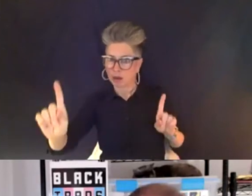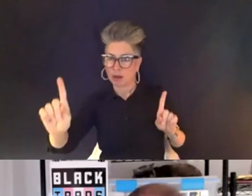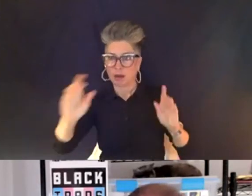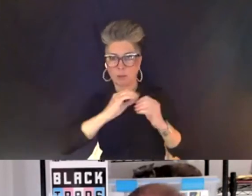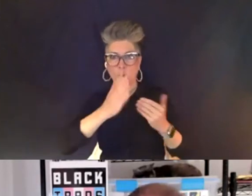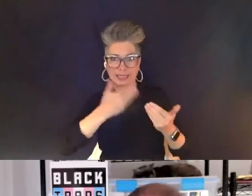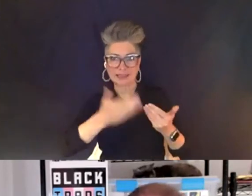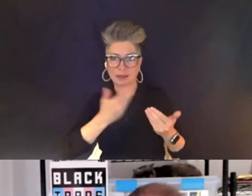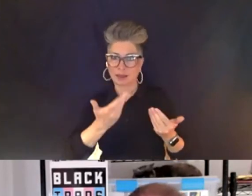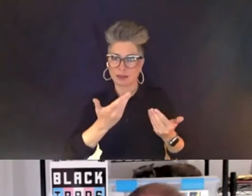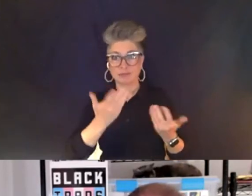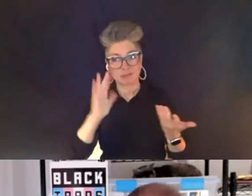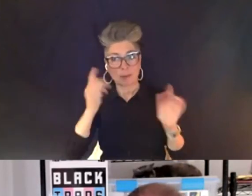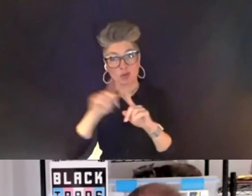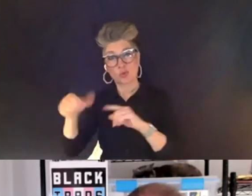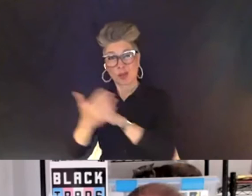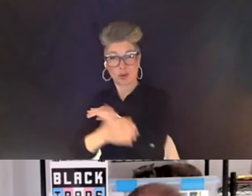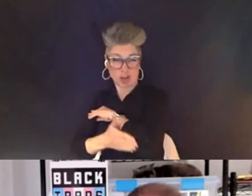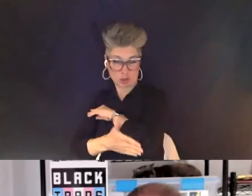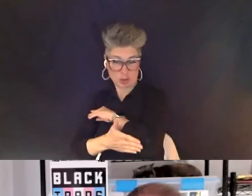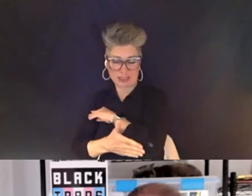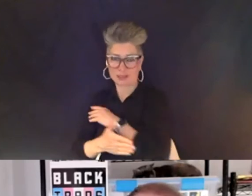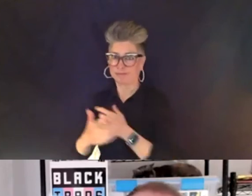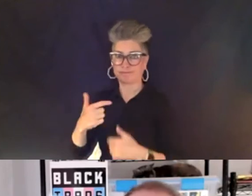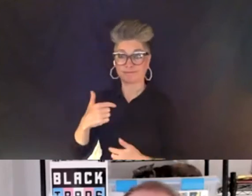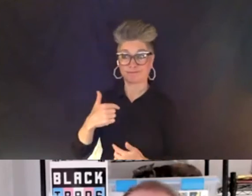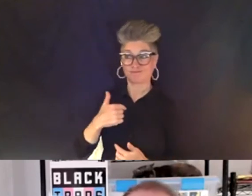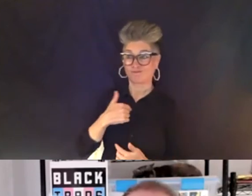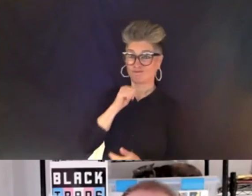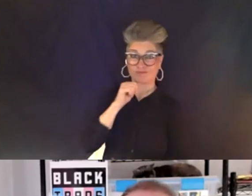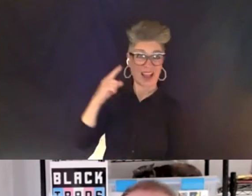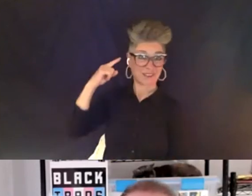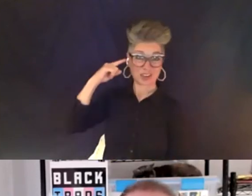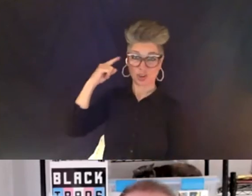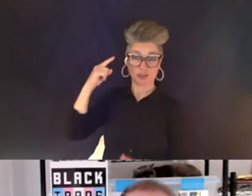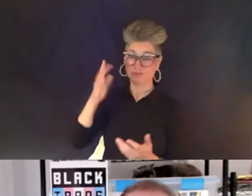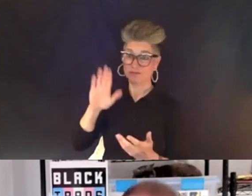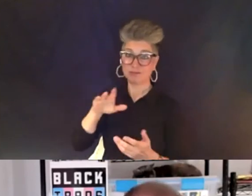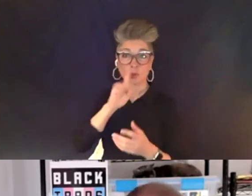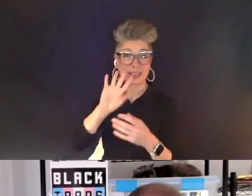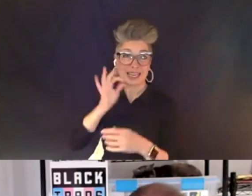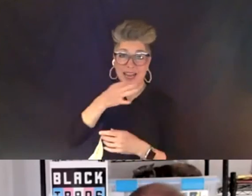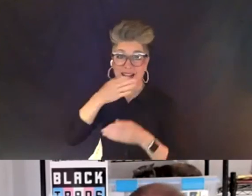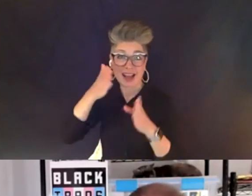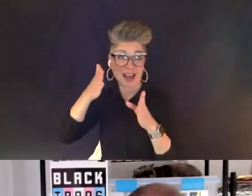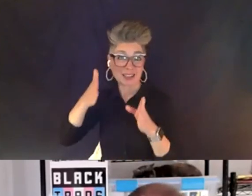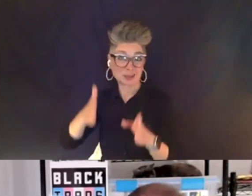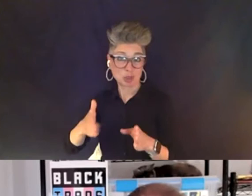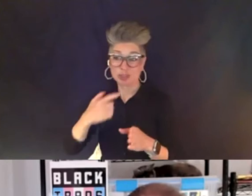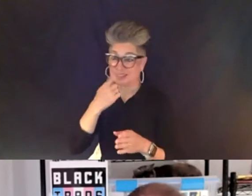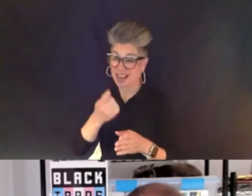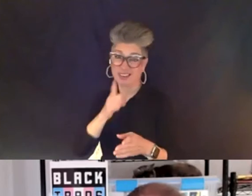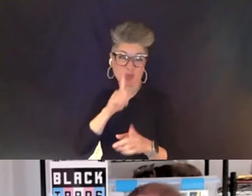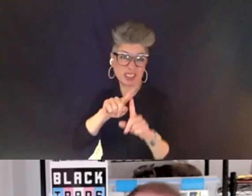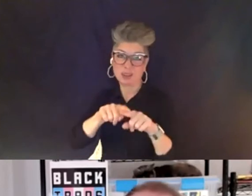I haven't heard anything, and I think that the experts are saying this is really on us to decide how long we want to deal with this. I